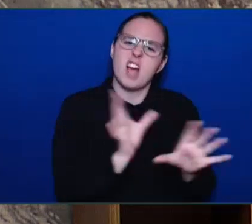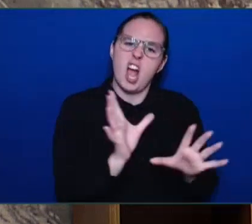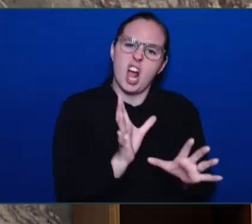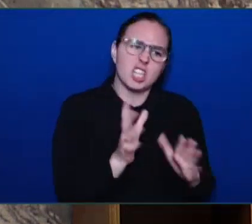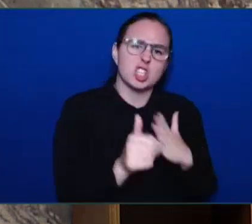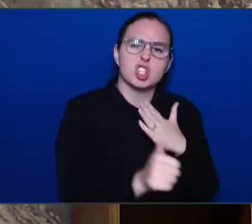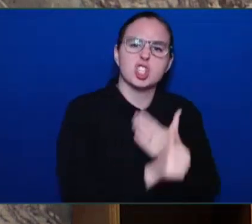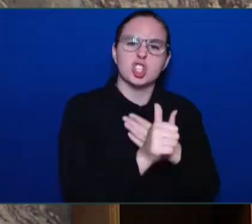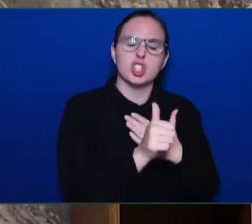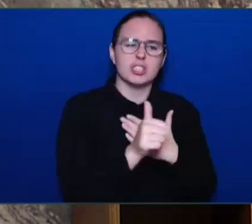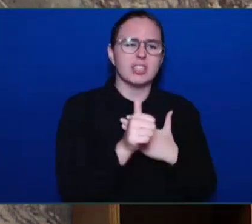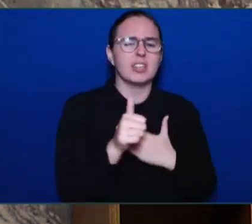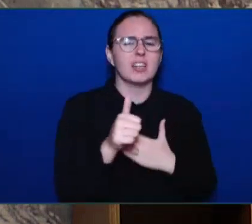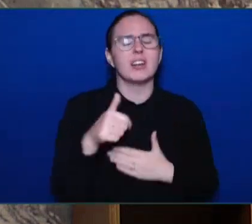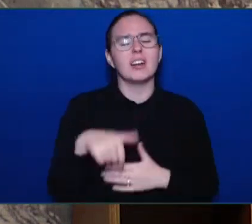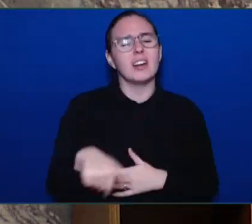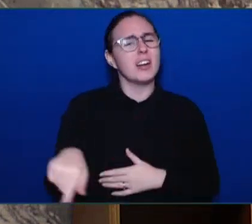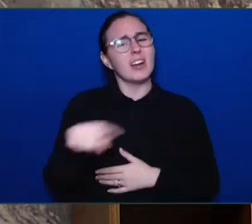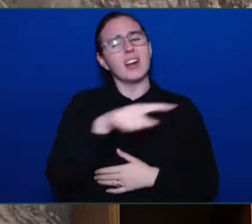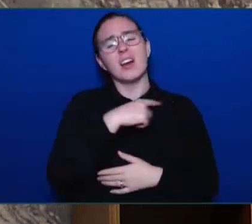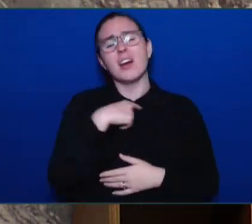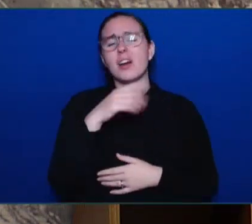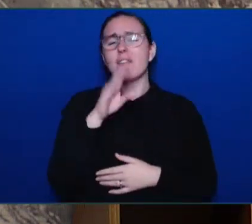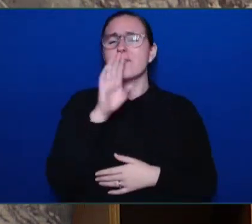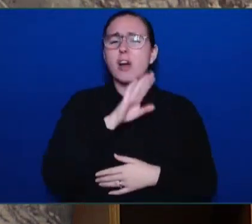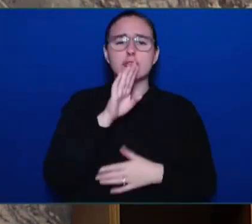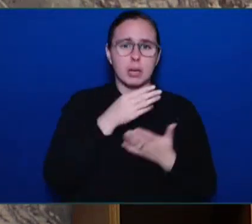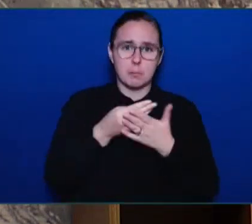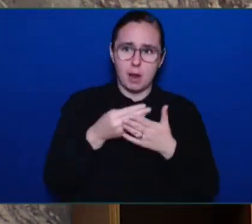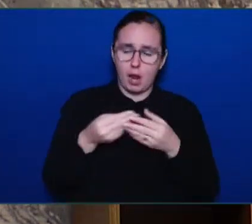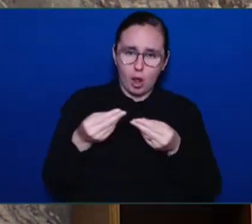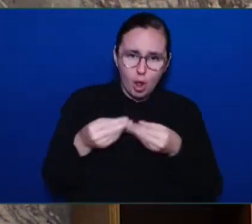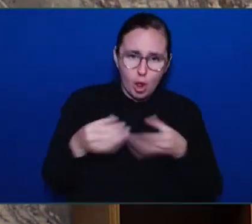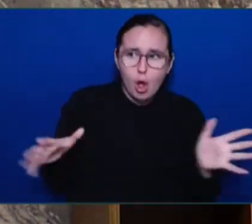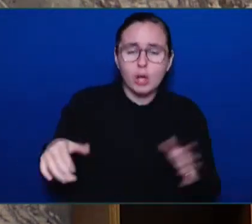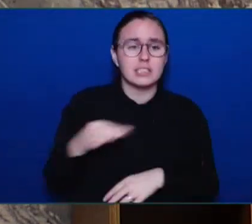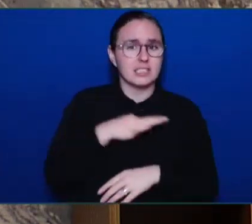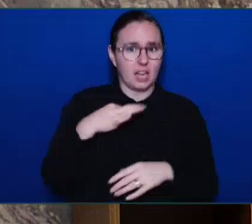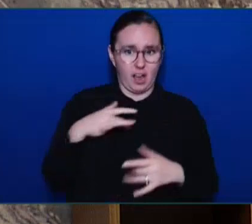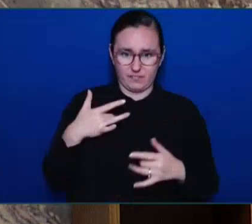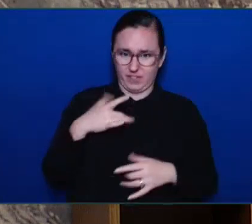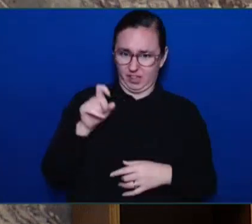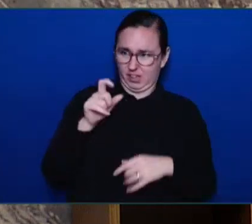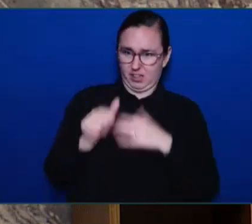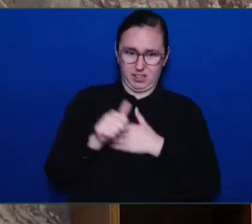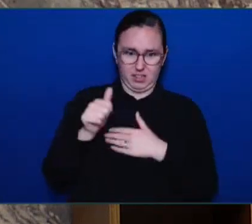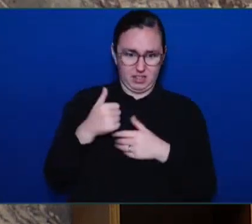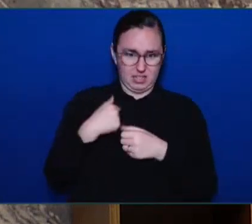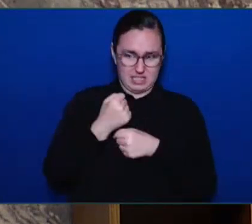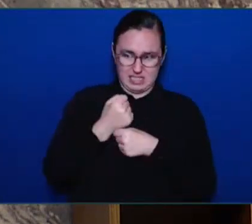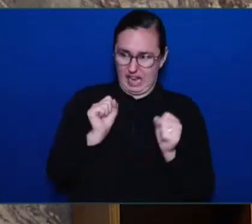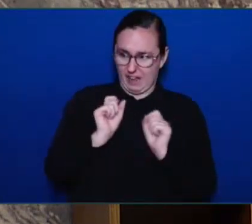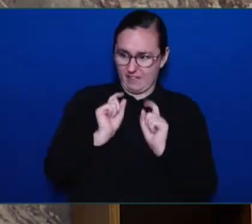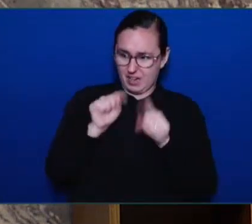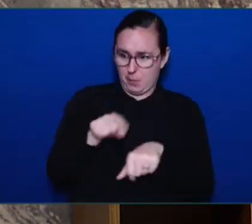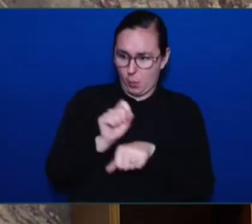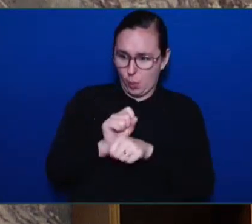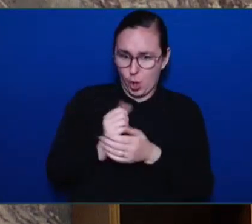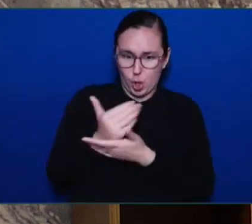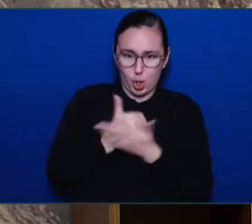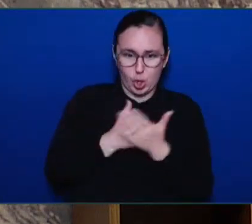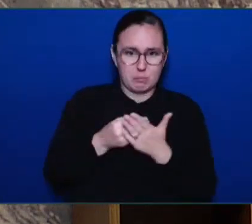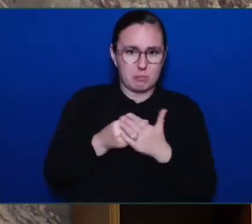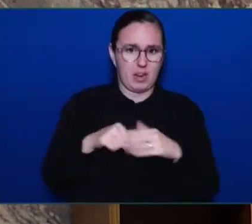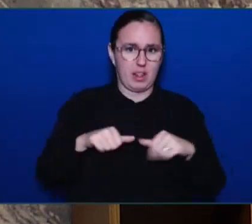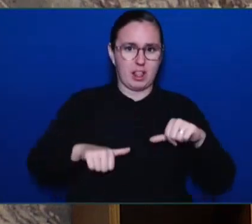coming to work to earn a living," end quote. Mr. Speaker, the soft on crime Premier's catch and release justice system is